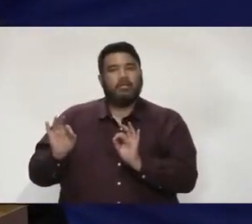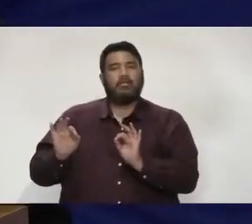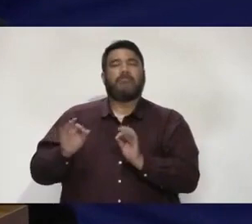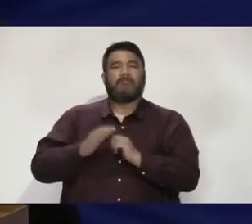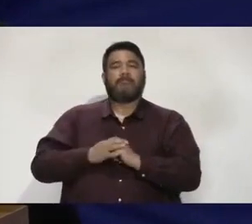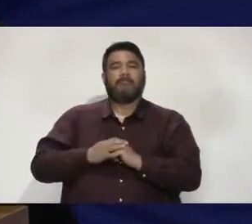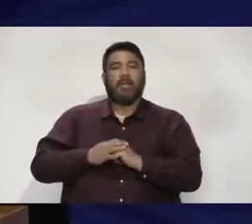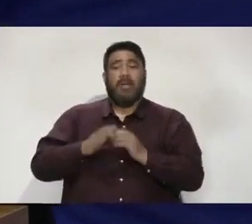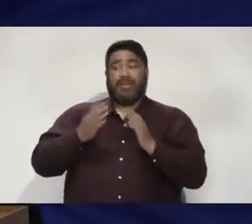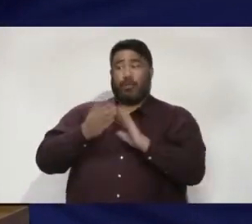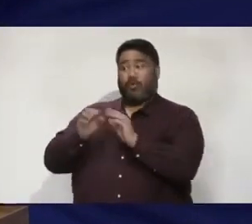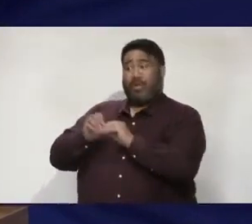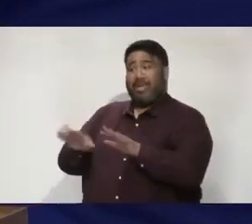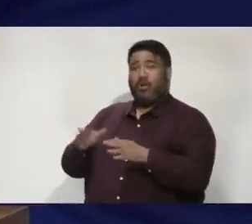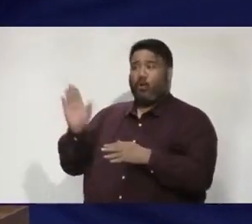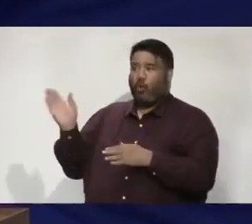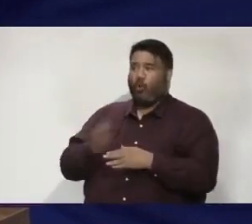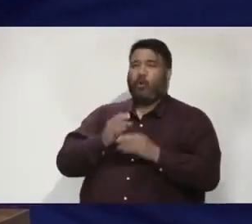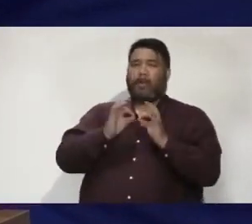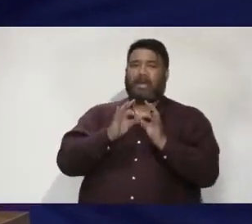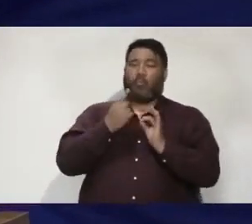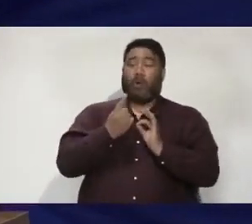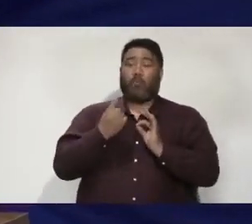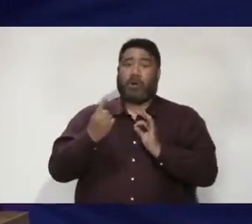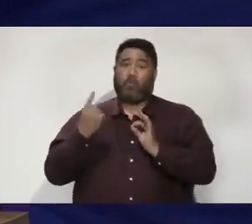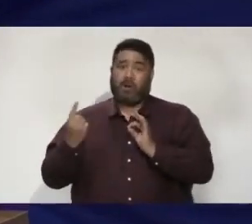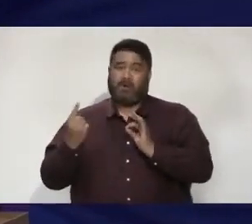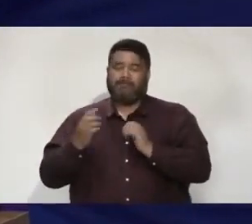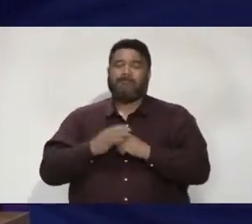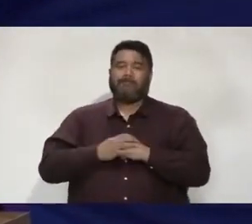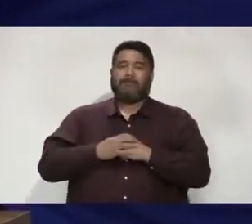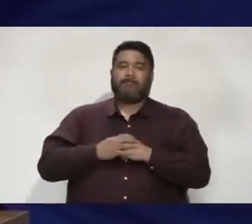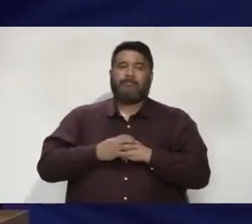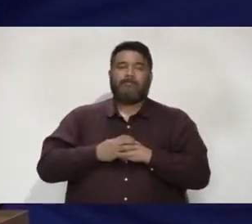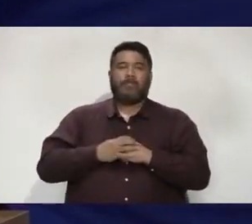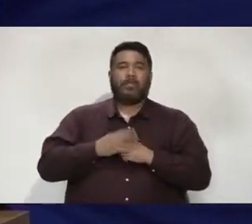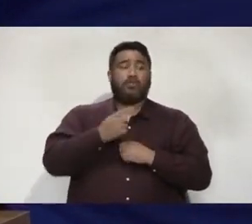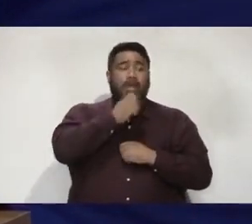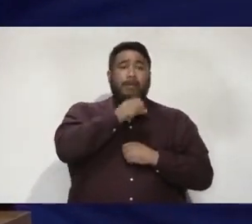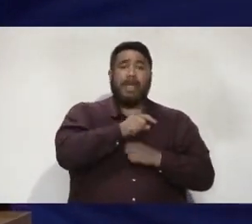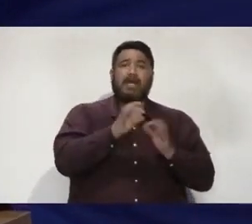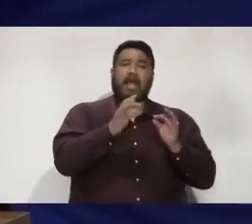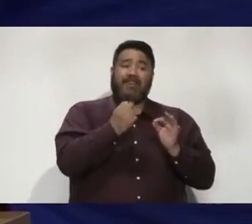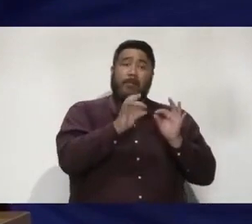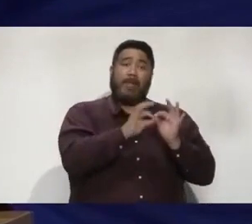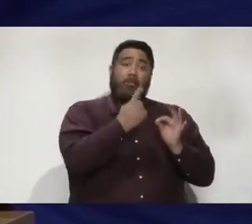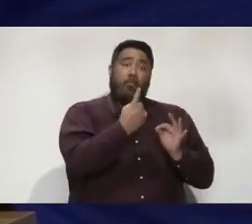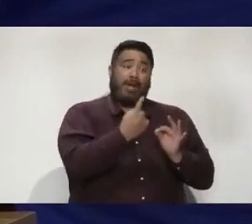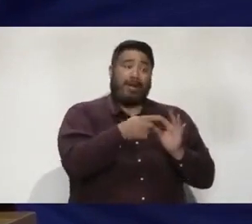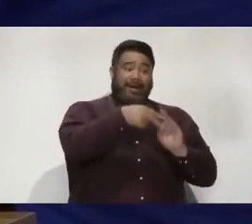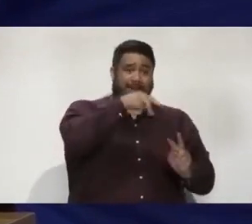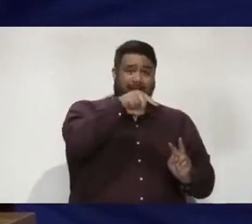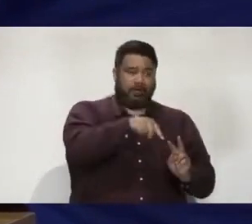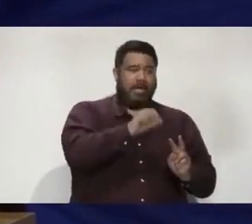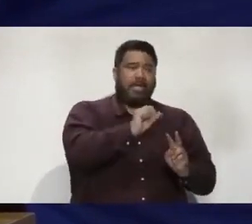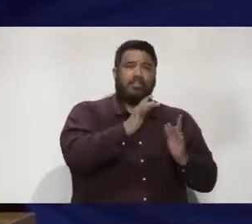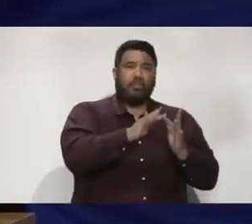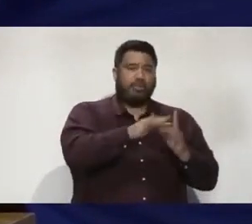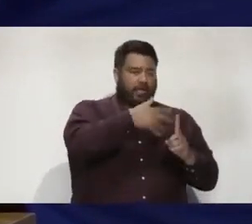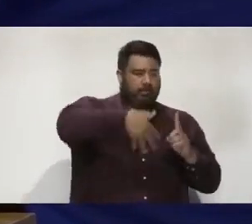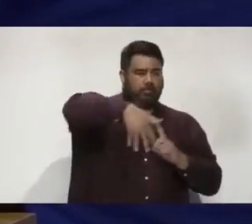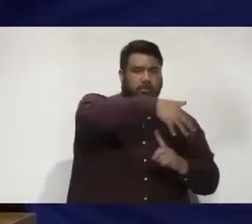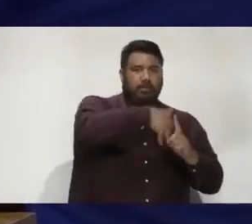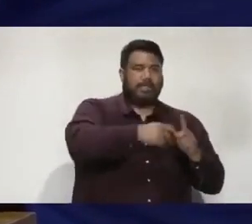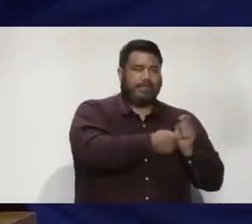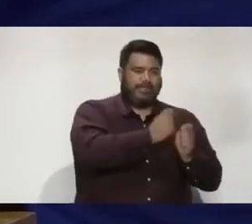is all the B111 strain. So all of the known contacts of the maintenance man have been tested, and all of the